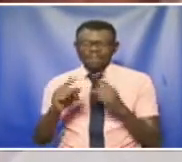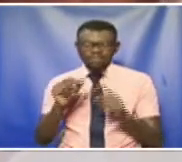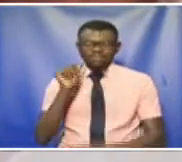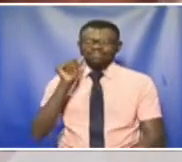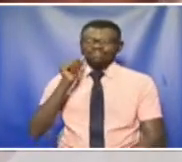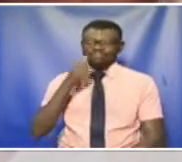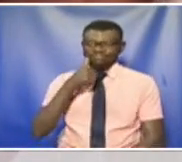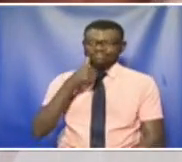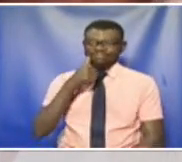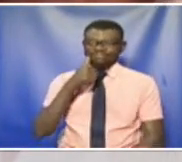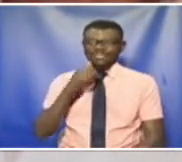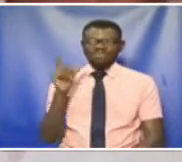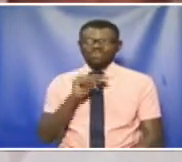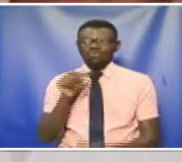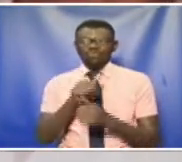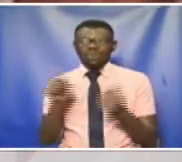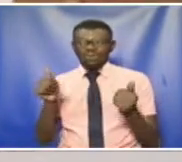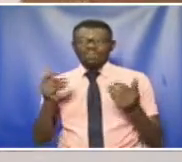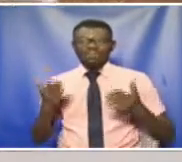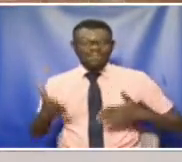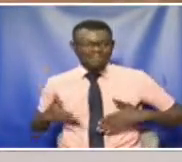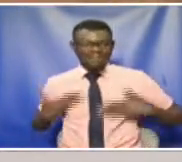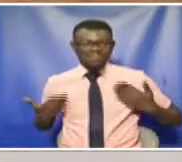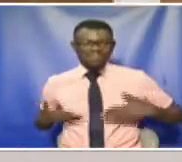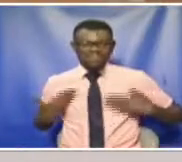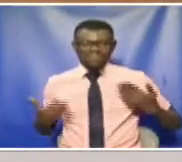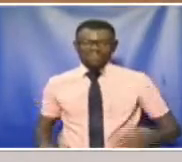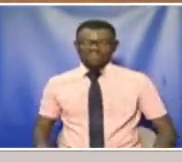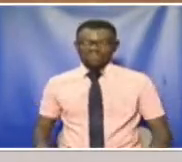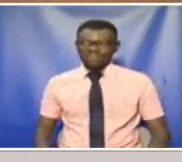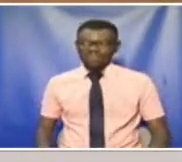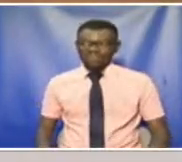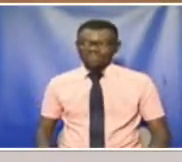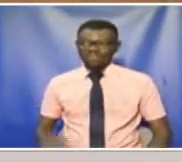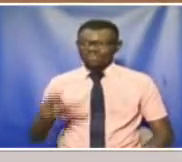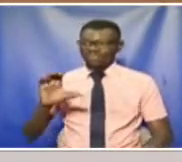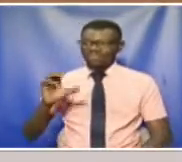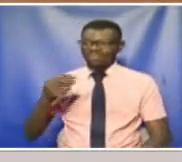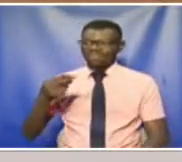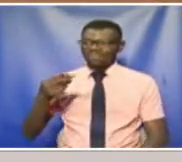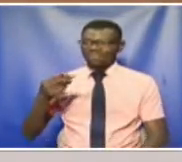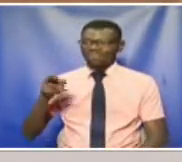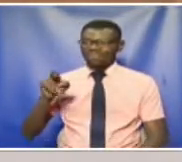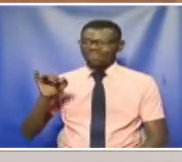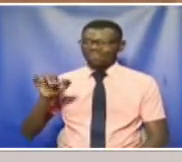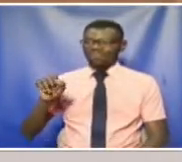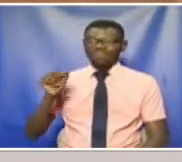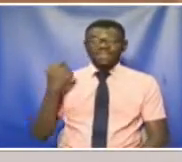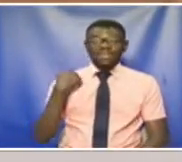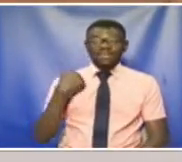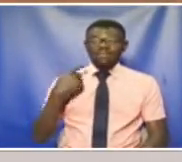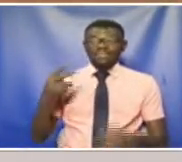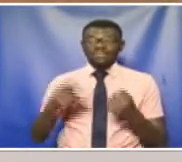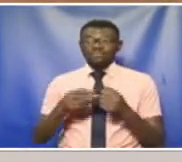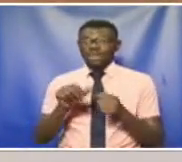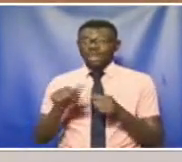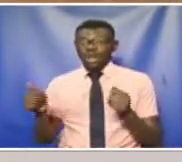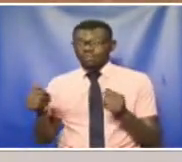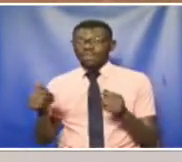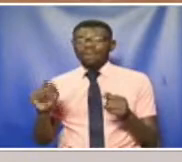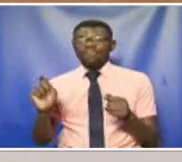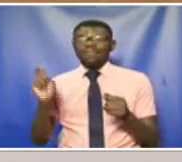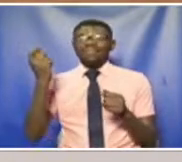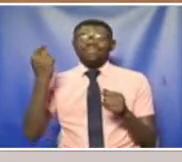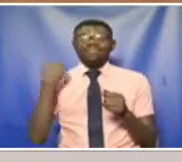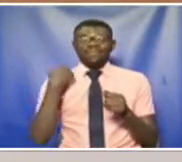on the podium. Yeah, very happy. Defending champion Chris Rosenberger finished seventh as another Kenyan Piers Dek into the